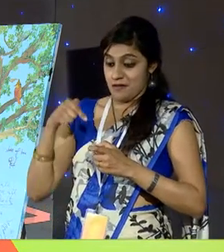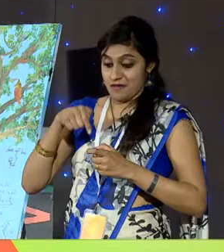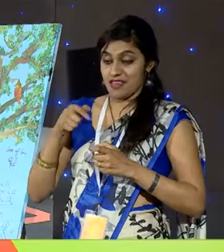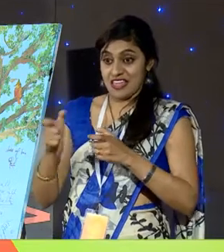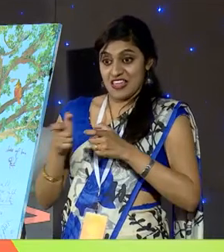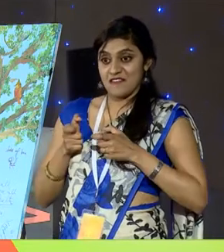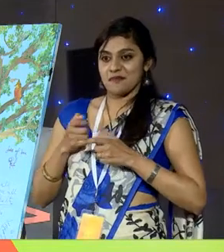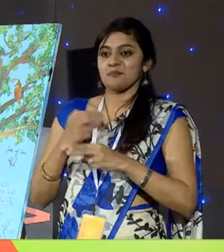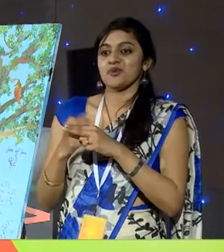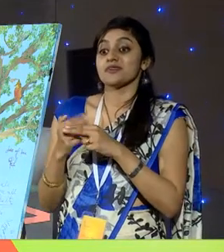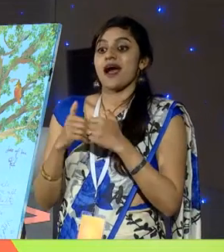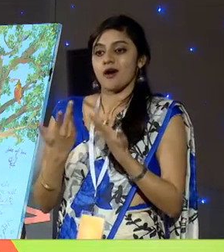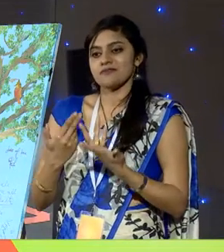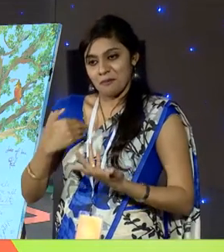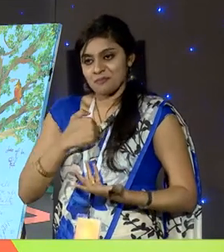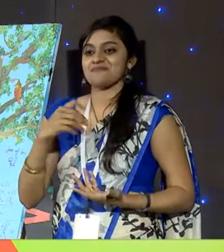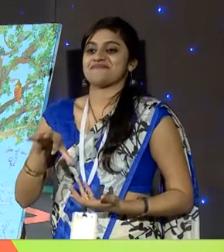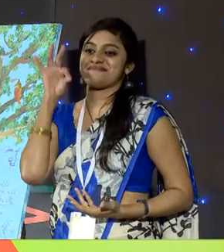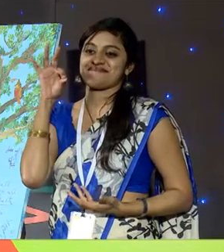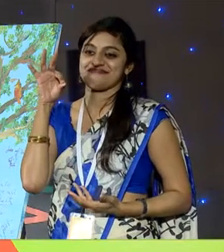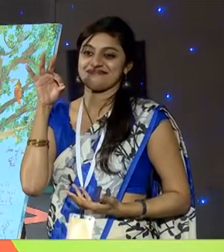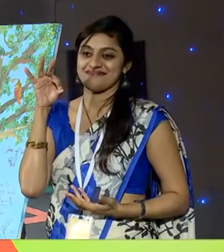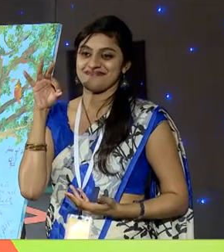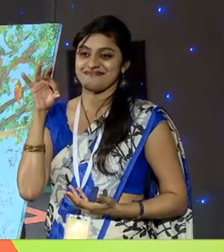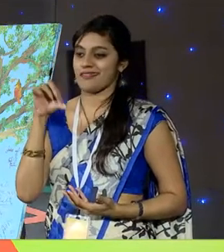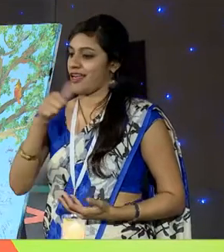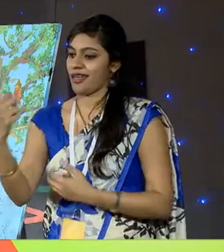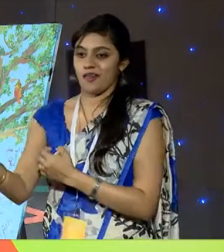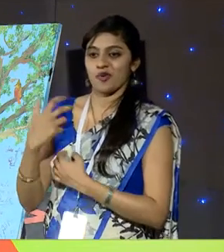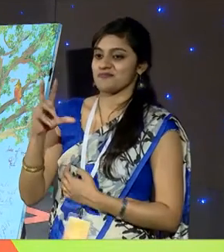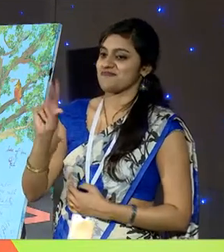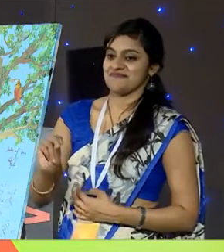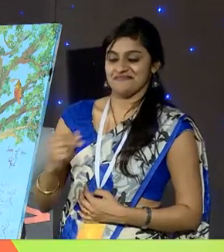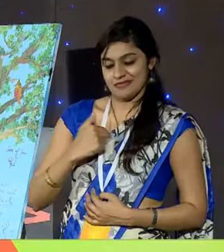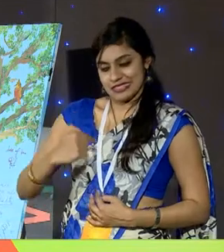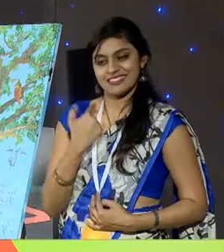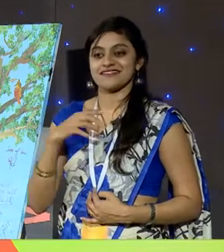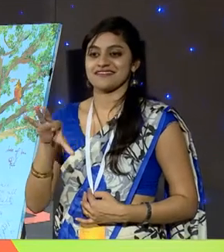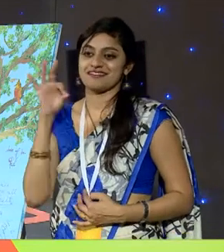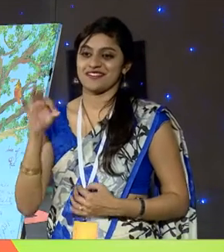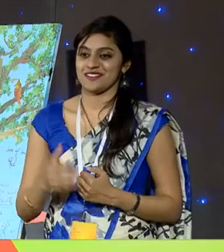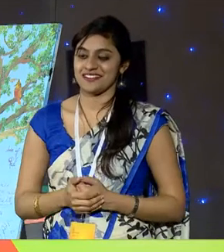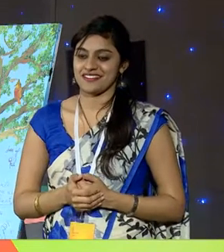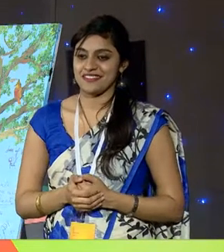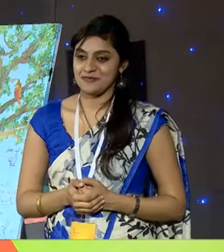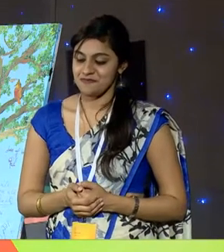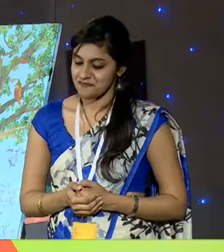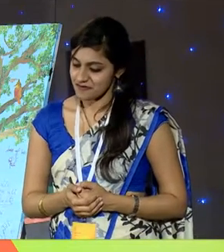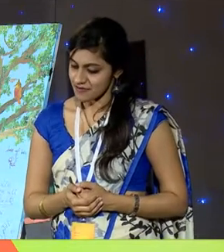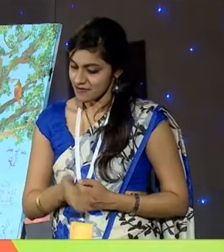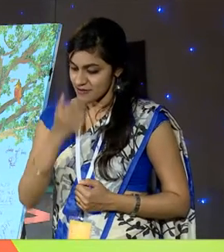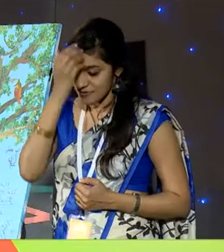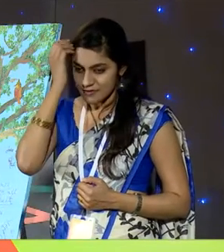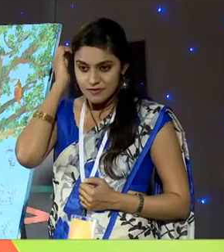But there's something that is not in our control. If you think of it, the direction that our life takes is not in our